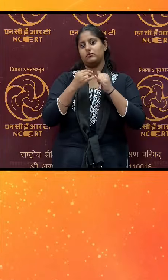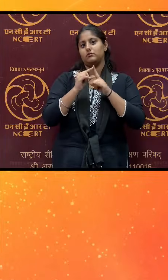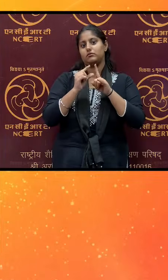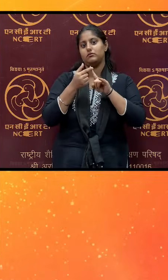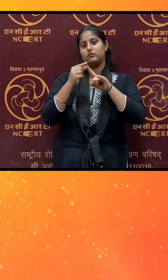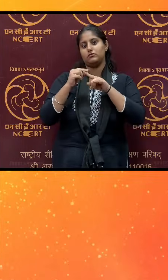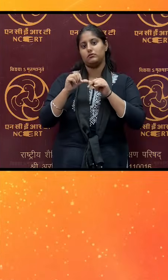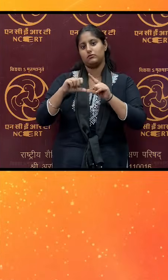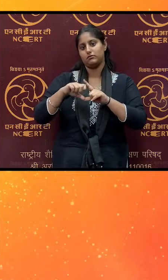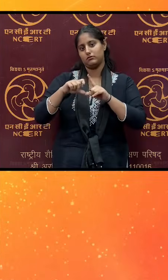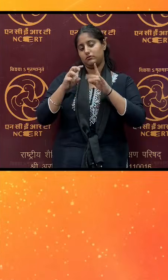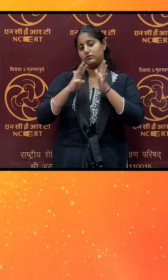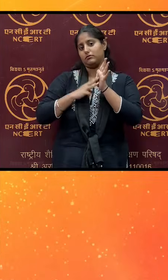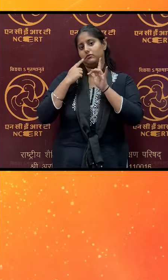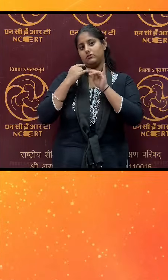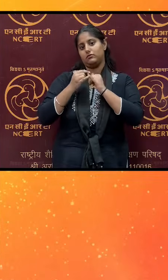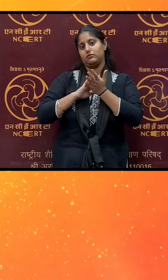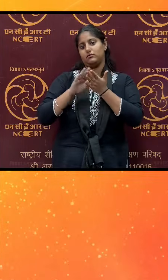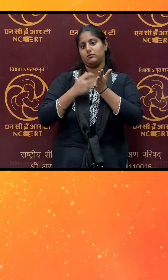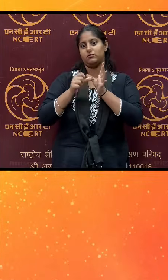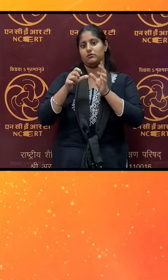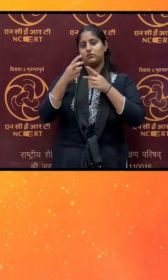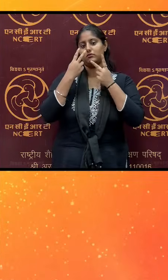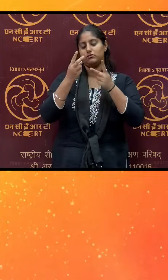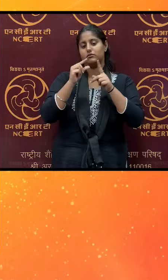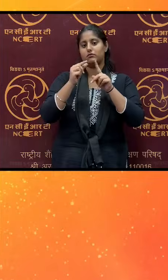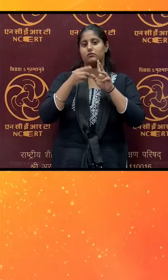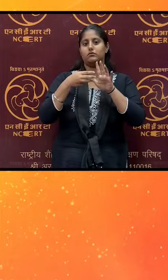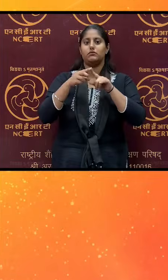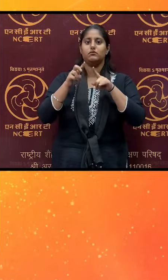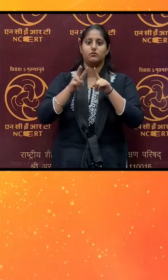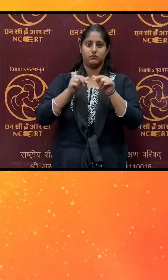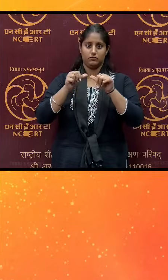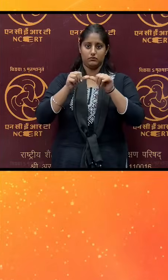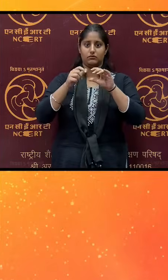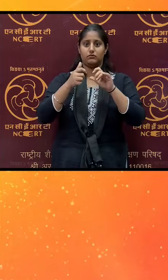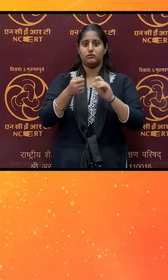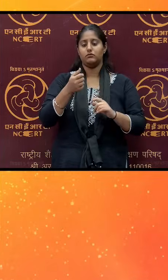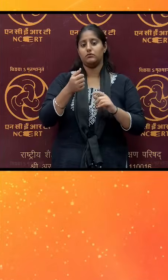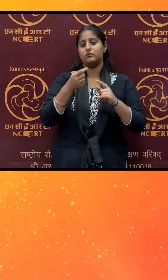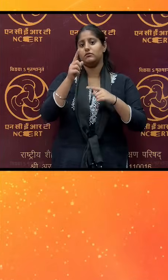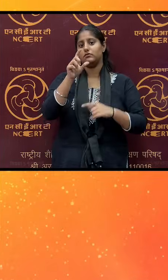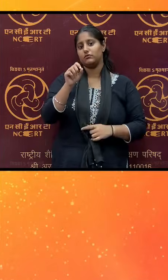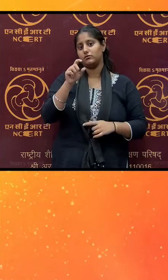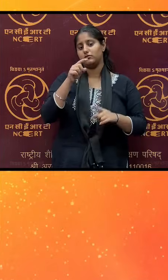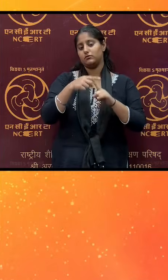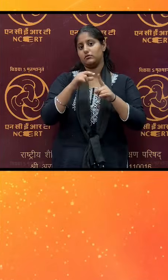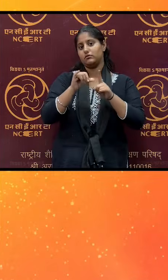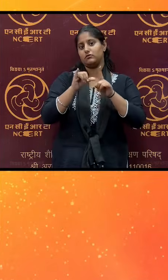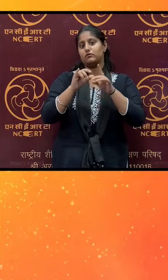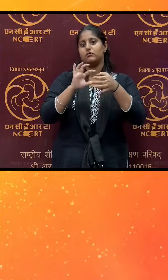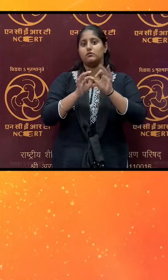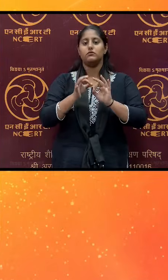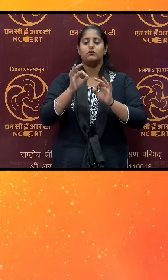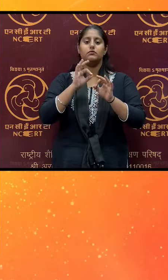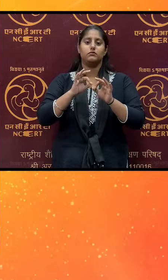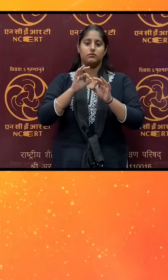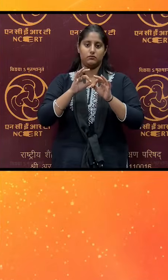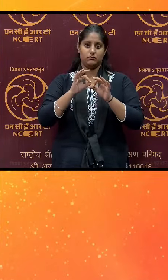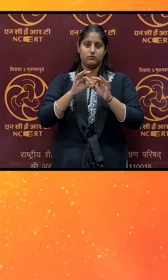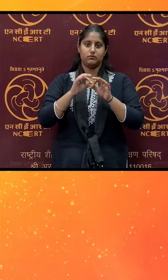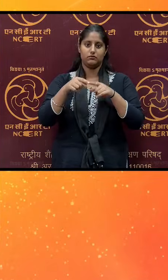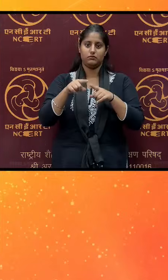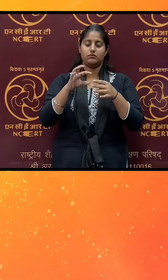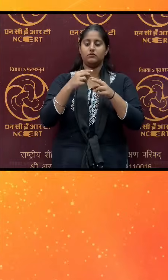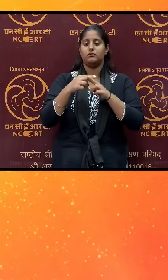this session live on PM eVidya channel number 10. And apart from that, you can also join us on our YouTube channel which goes by